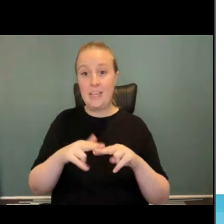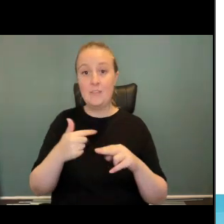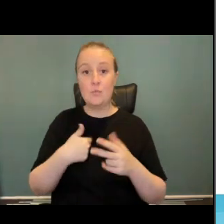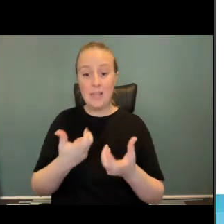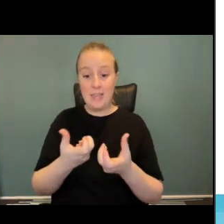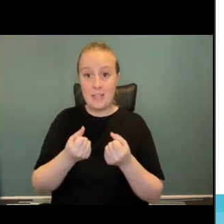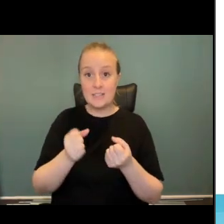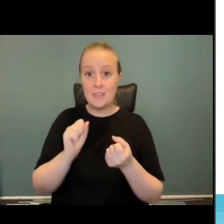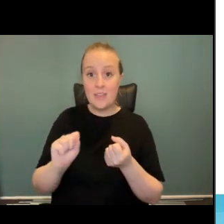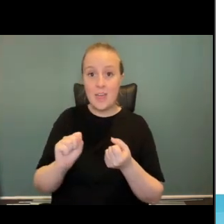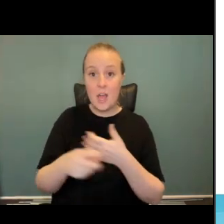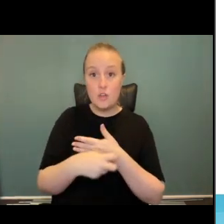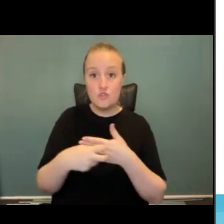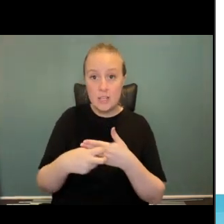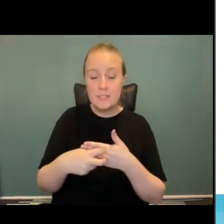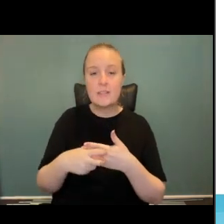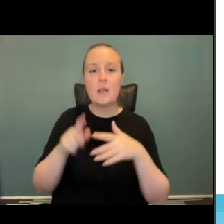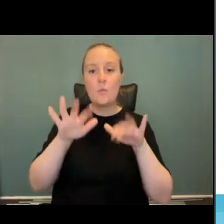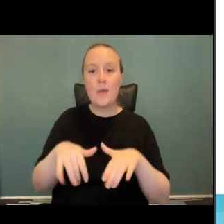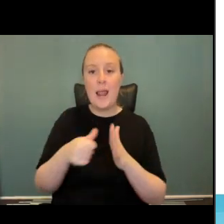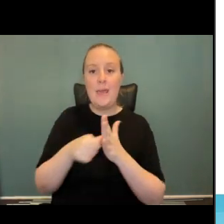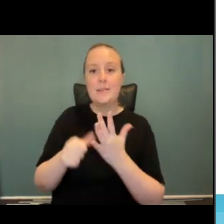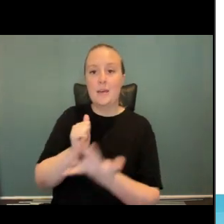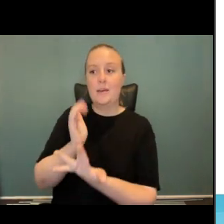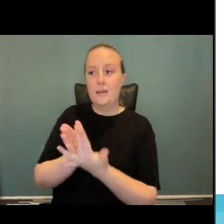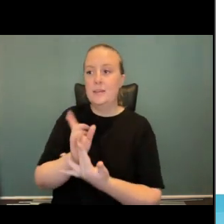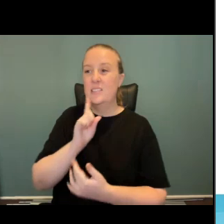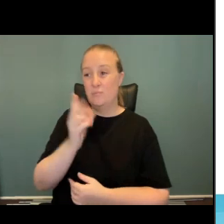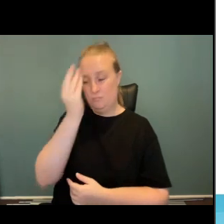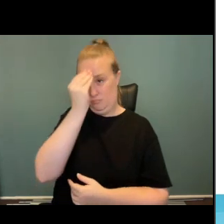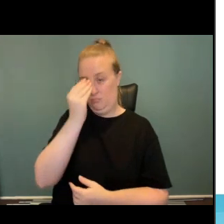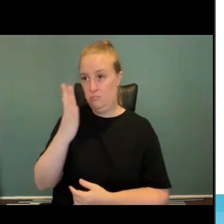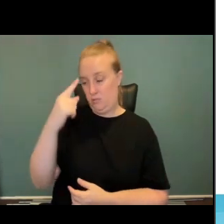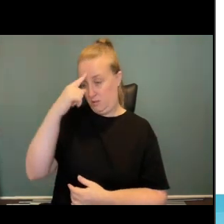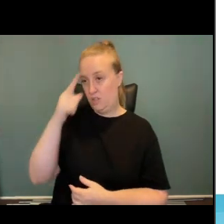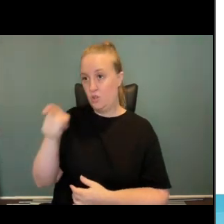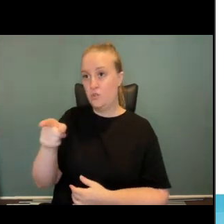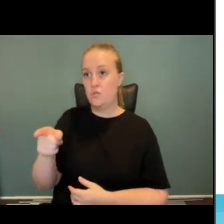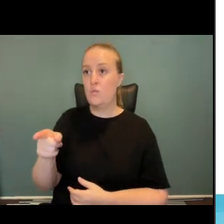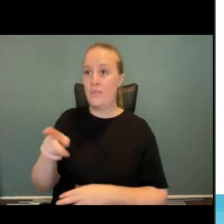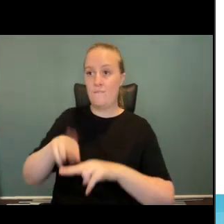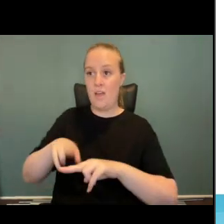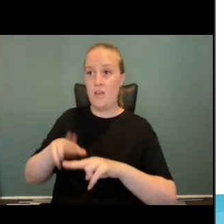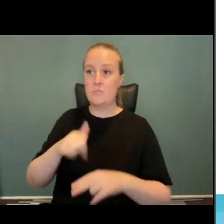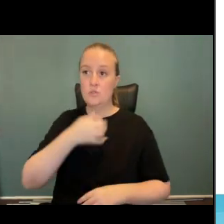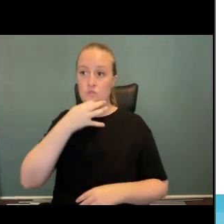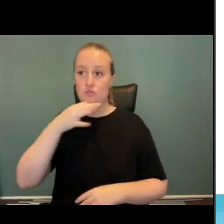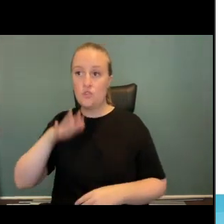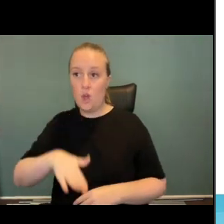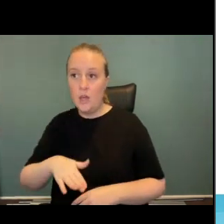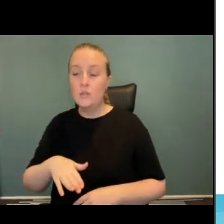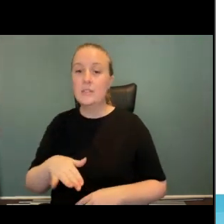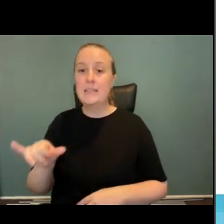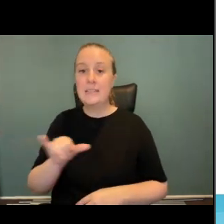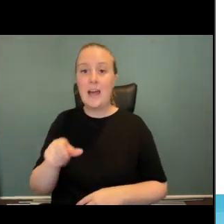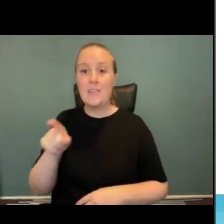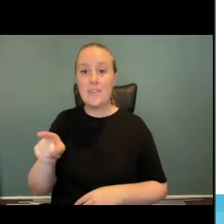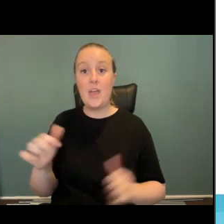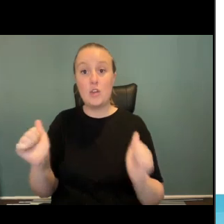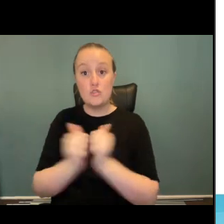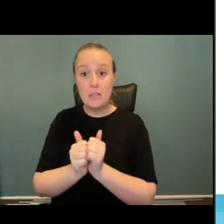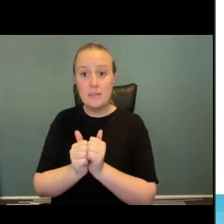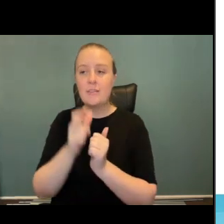person. We say, you know, we think you're the father, either agree to sign a statutory declaration, or if you are disputing that you